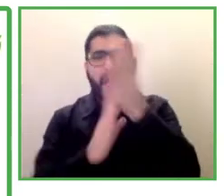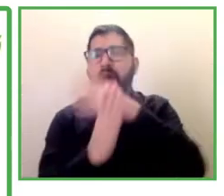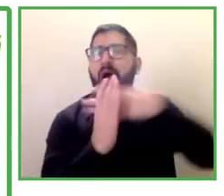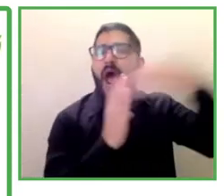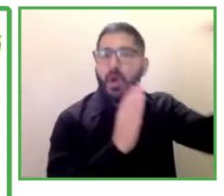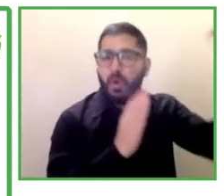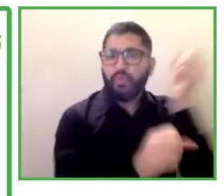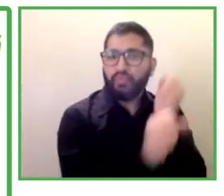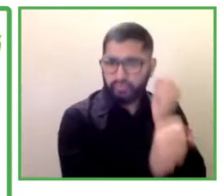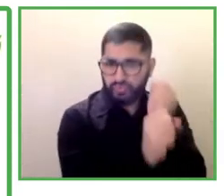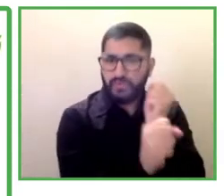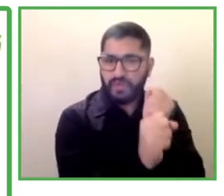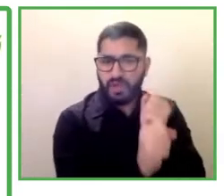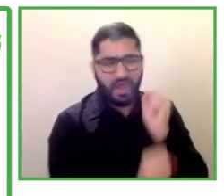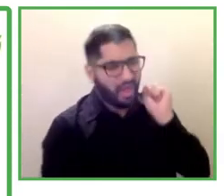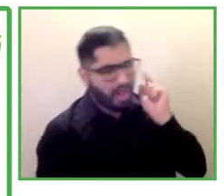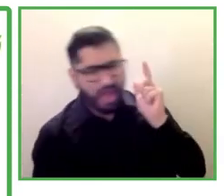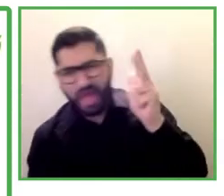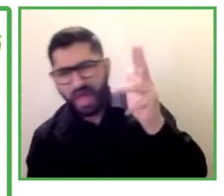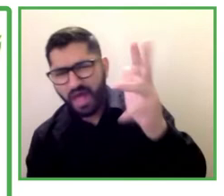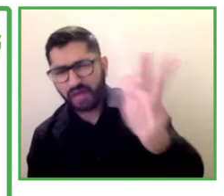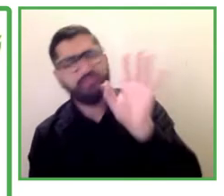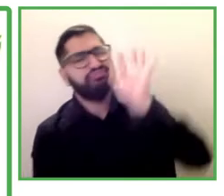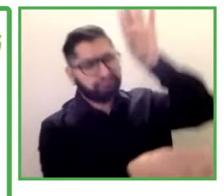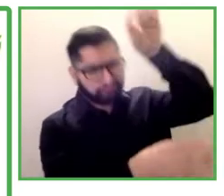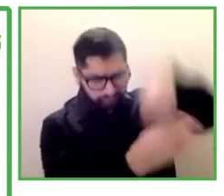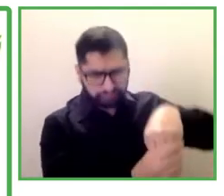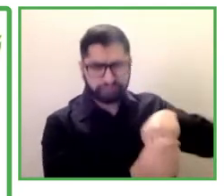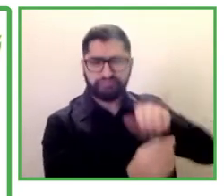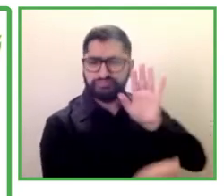So they go out and they do some kinds of jobs.